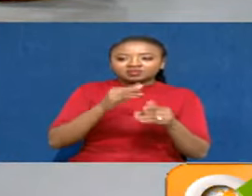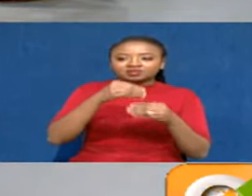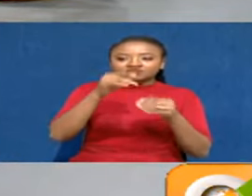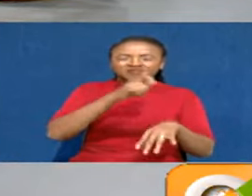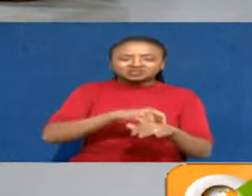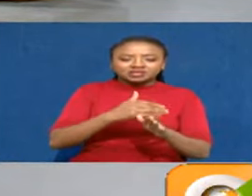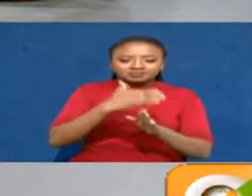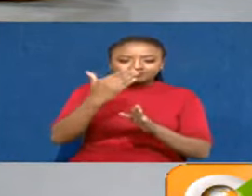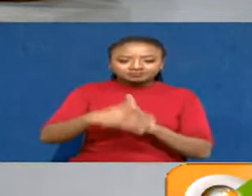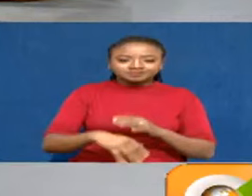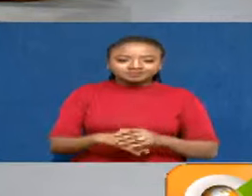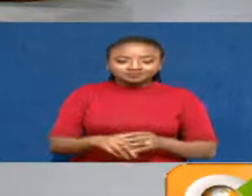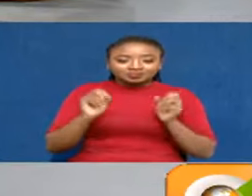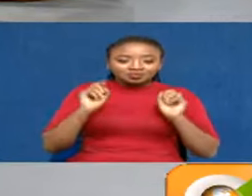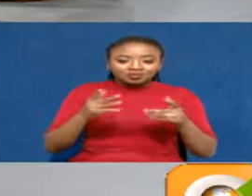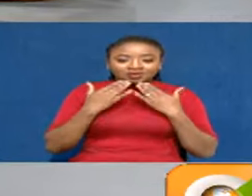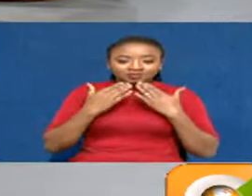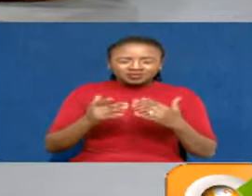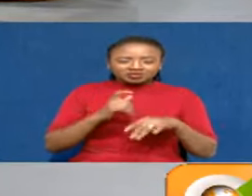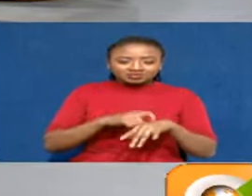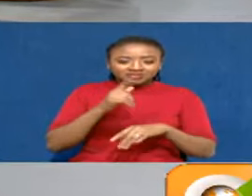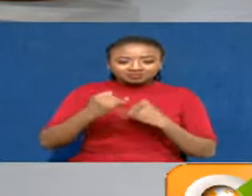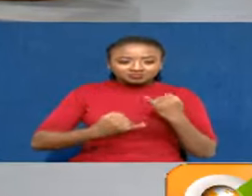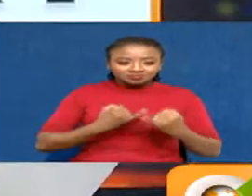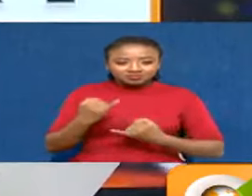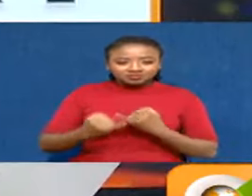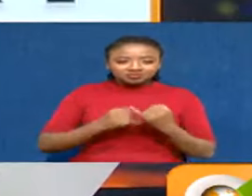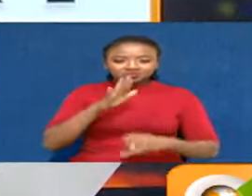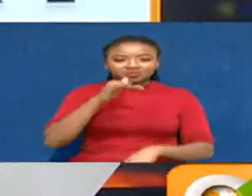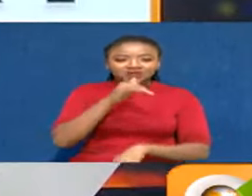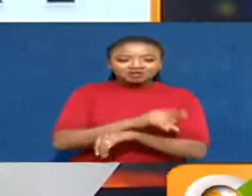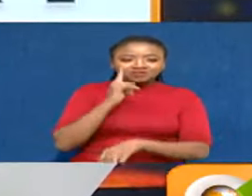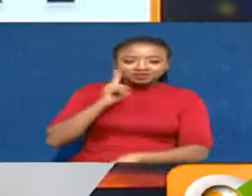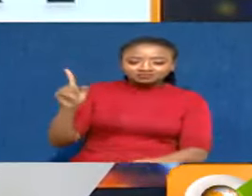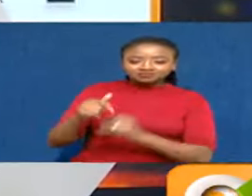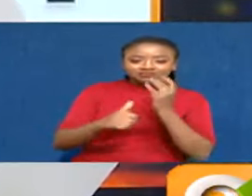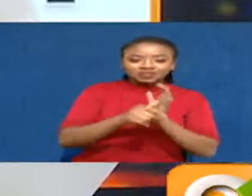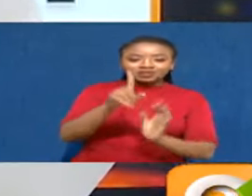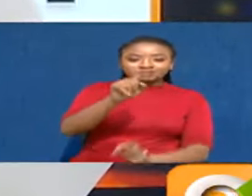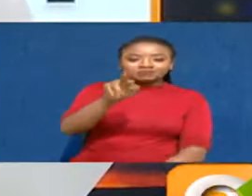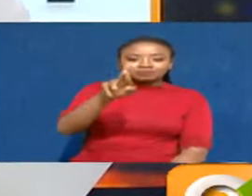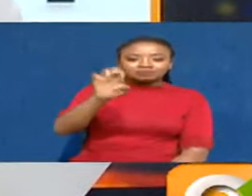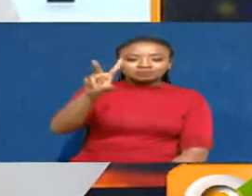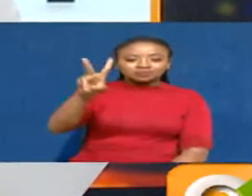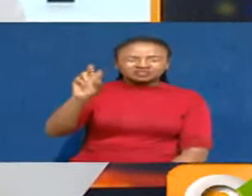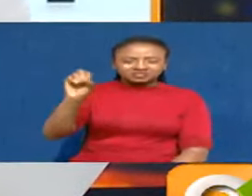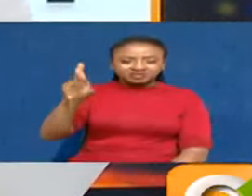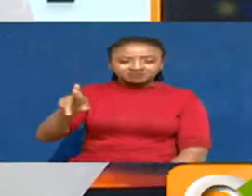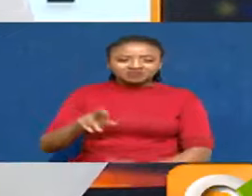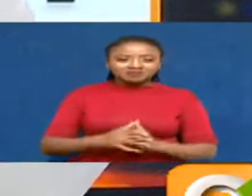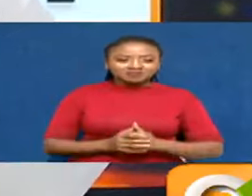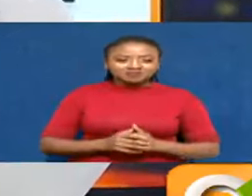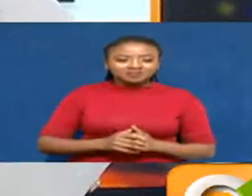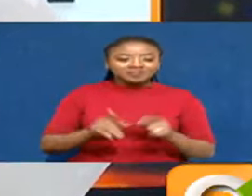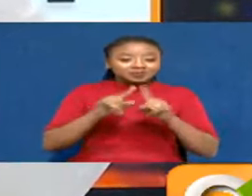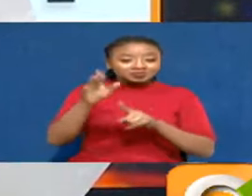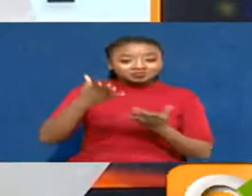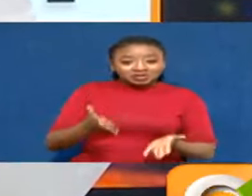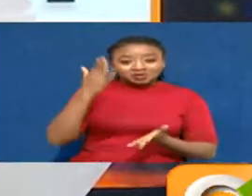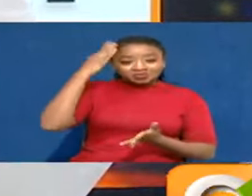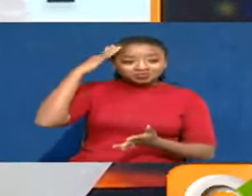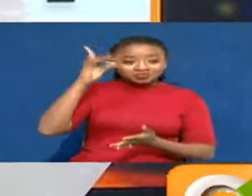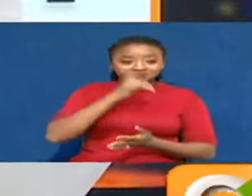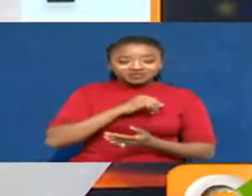queue. All right. Yes. Brilliant. Thank you so much. Have a great evening. My name is Trevor Mbiji on behalf of the entire team that made this possible. Now you know.